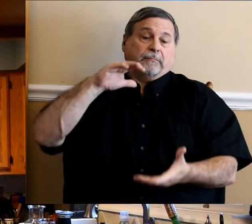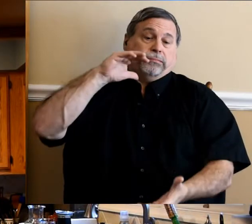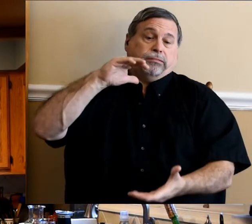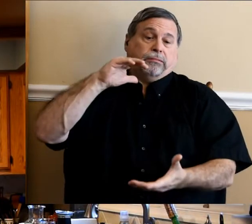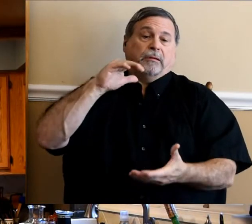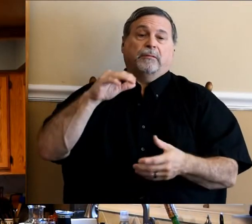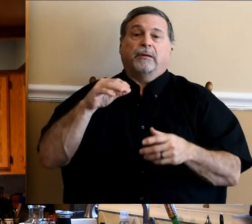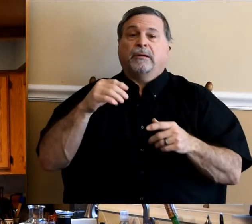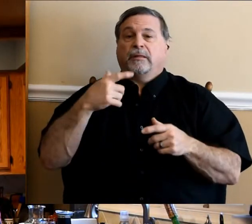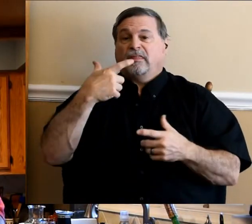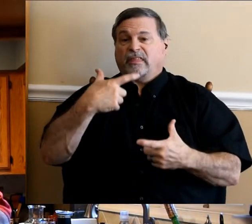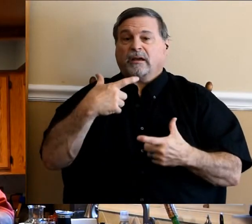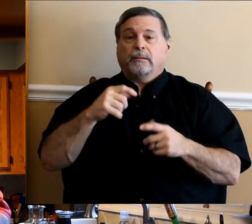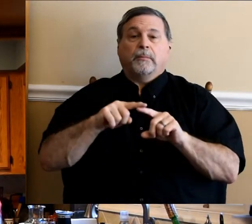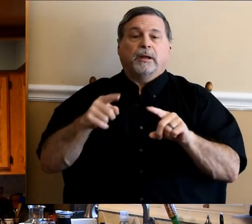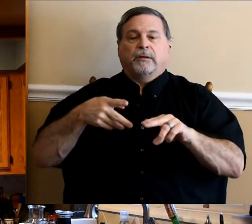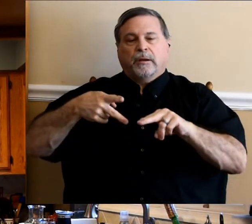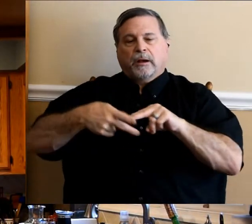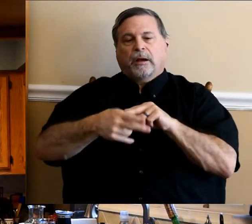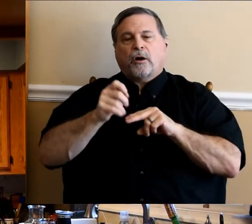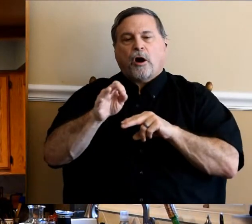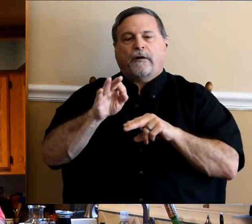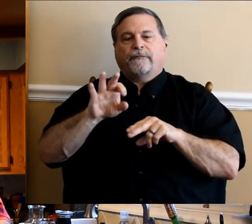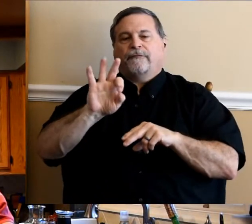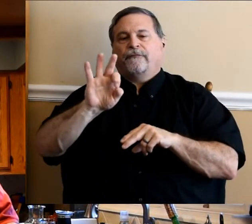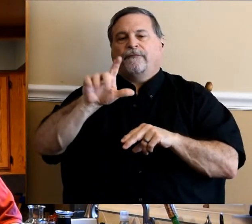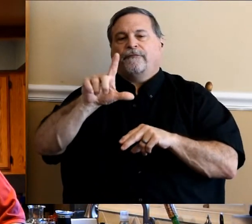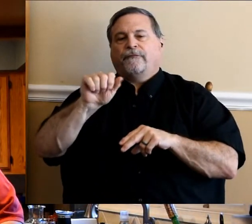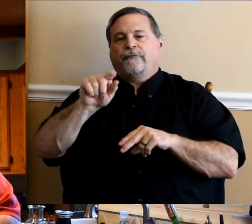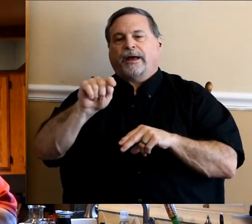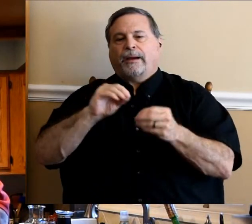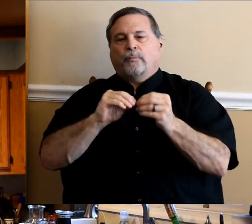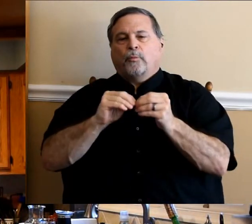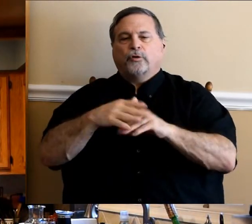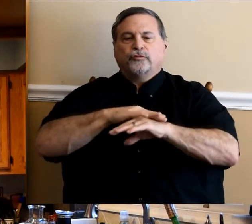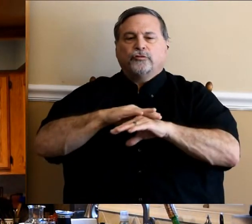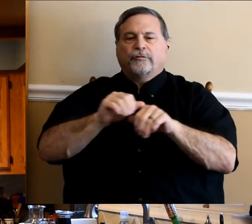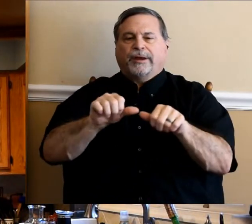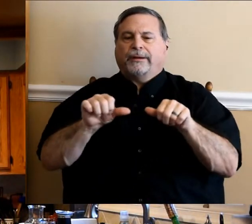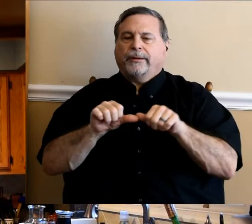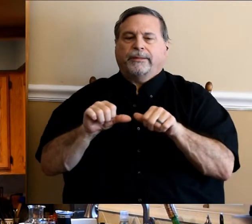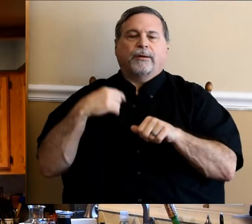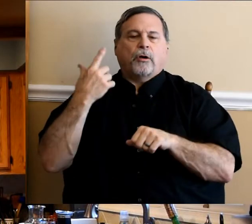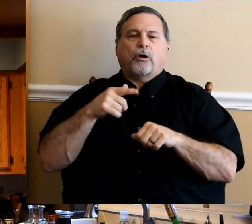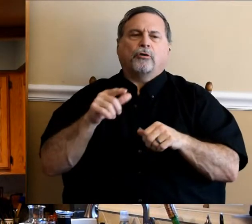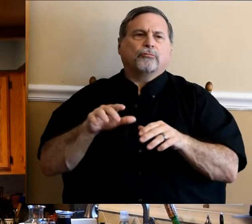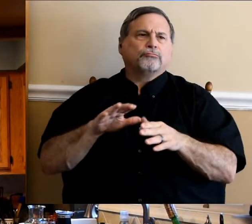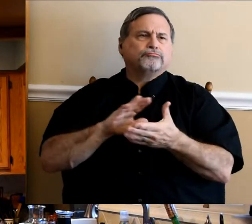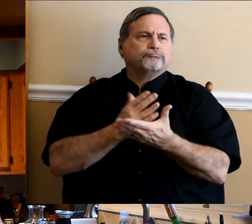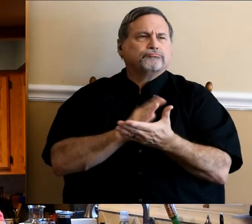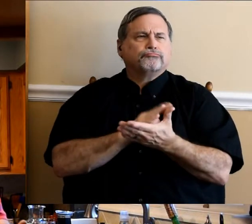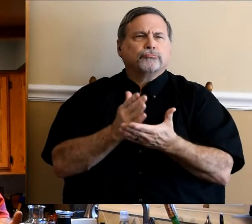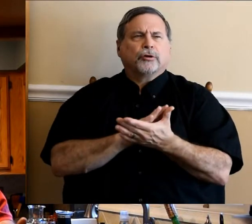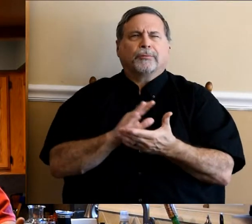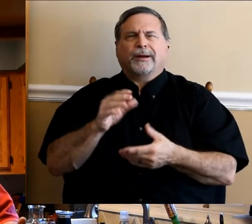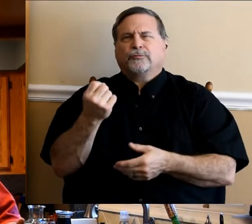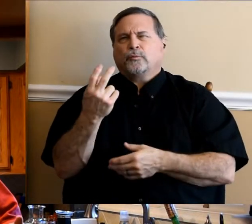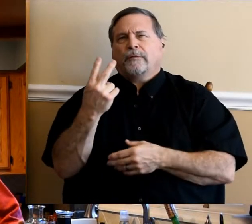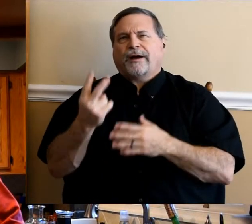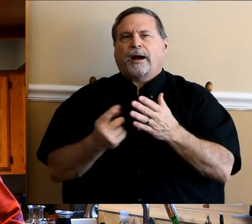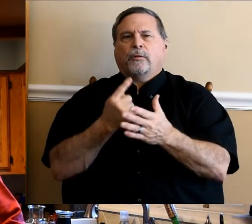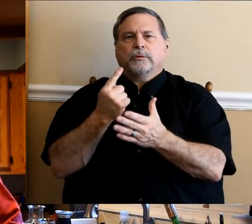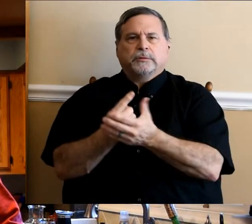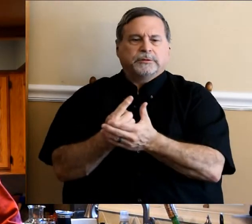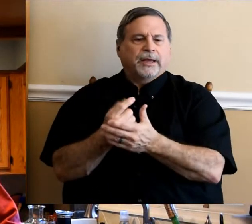the brisket was thicker. I guess because it was cut off of the flat, it had more surface area. They all cooked within